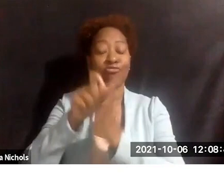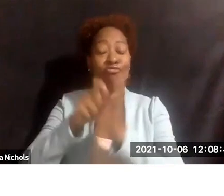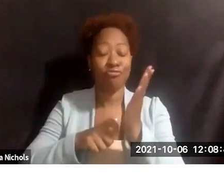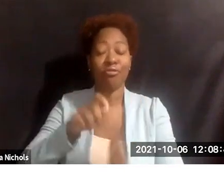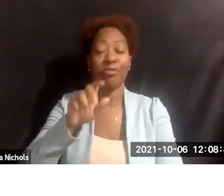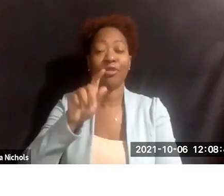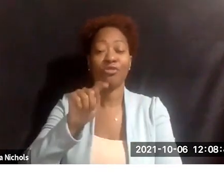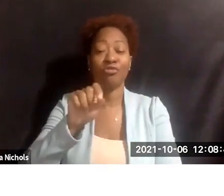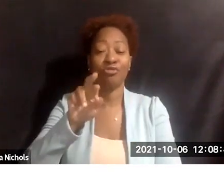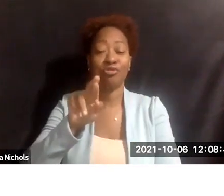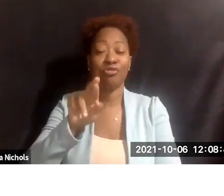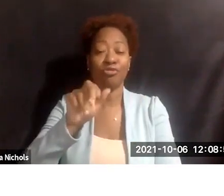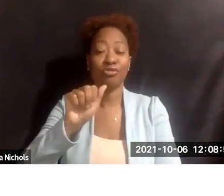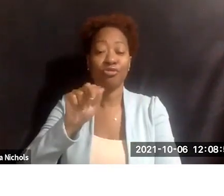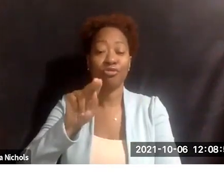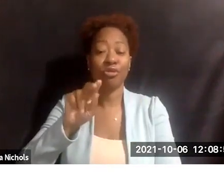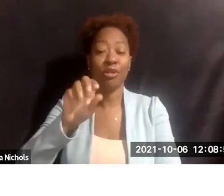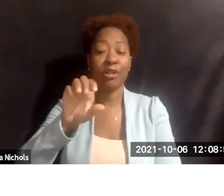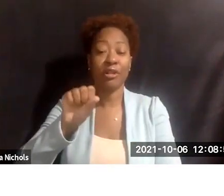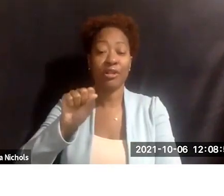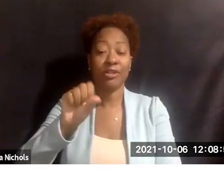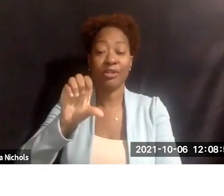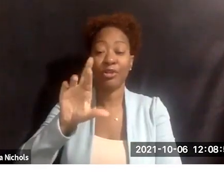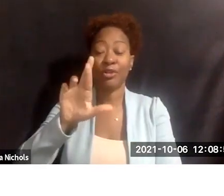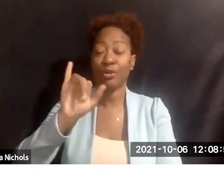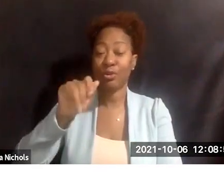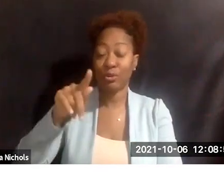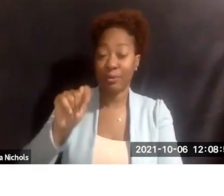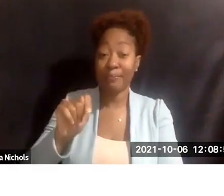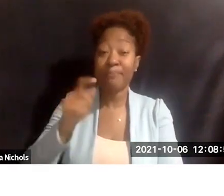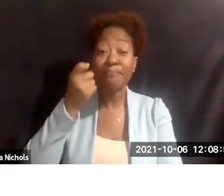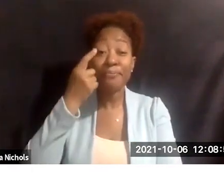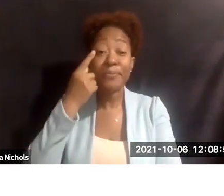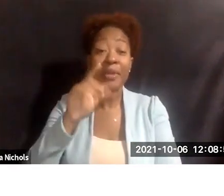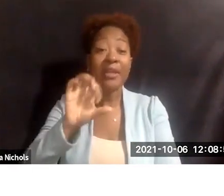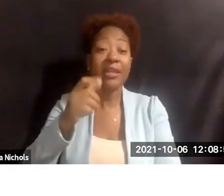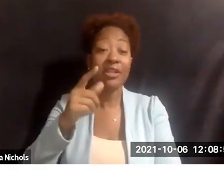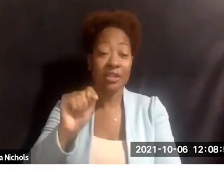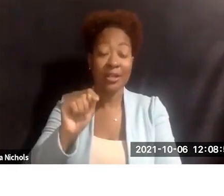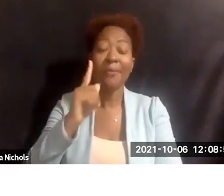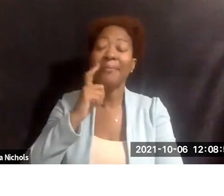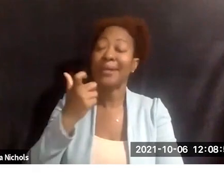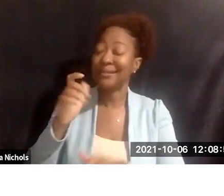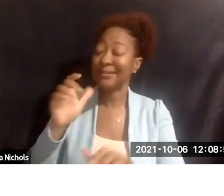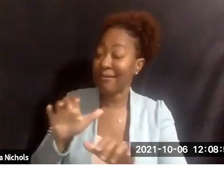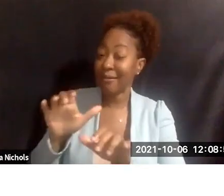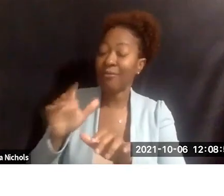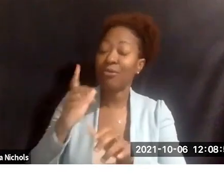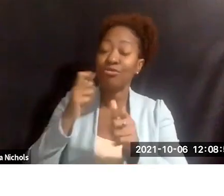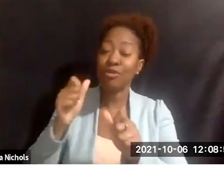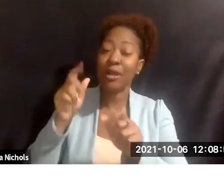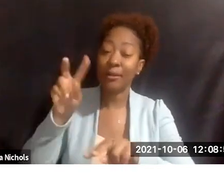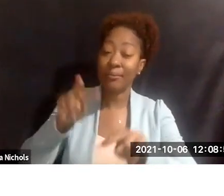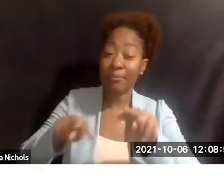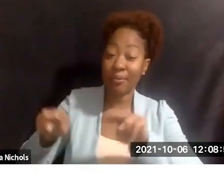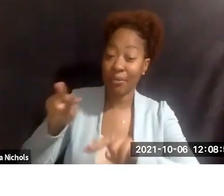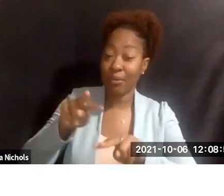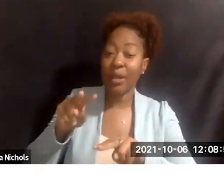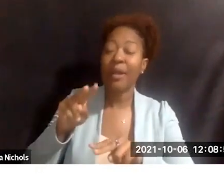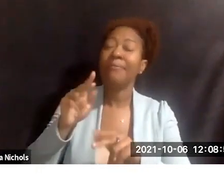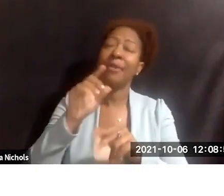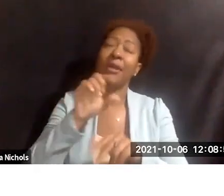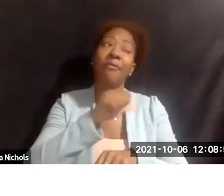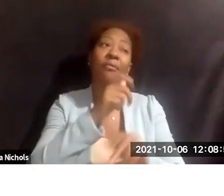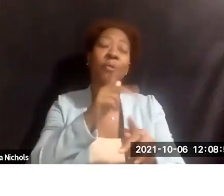transcript. The chat feature is active and we are going to try to monitor it, and we just found out that there are some people behind the scenes who will help us with